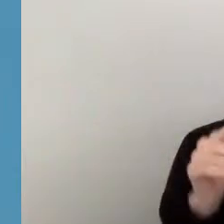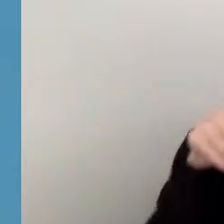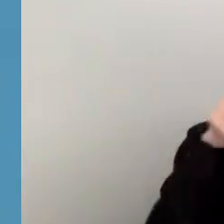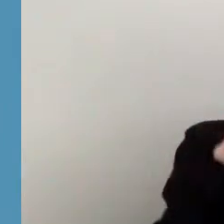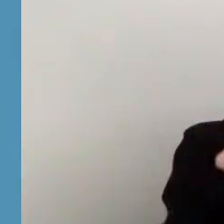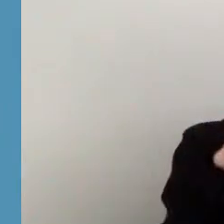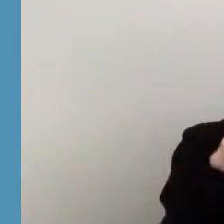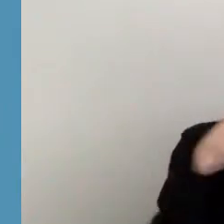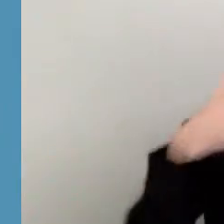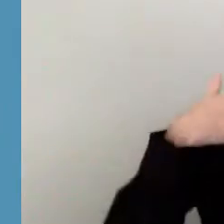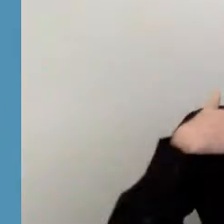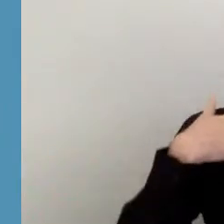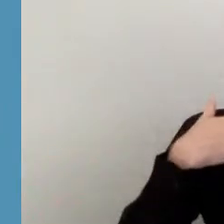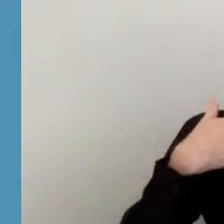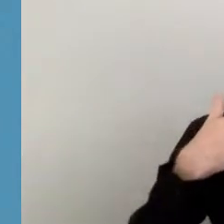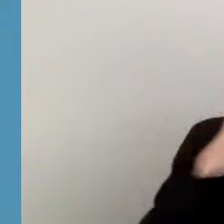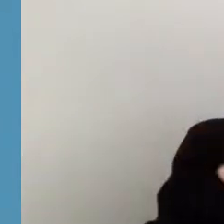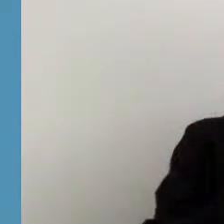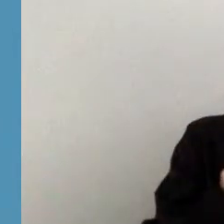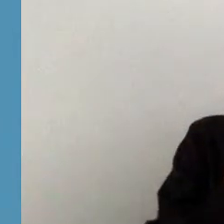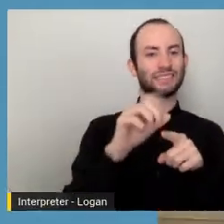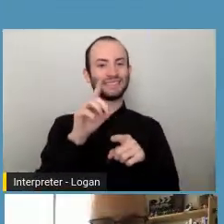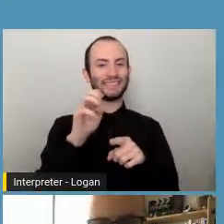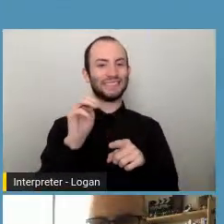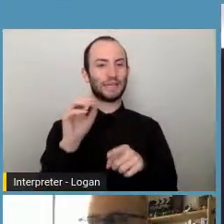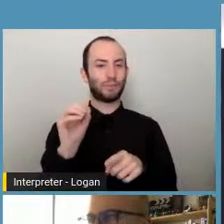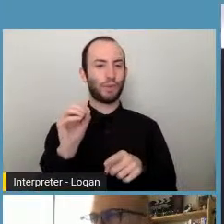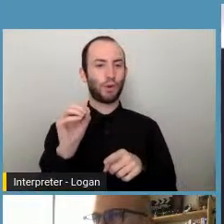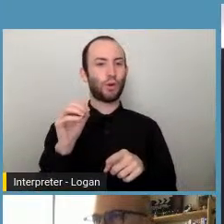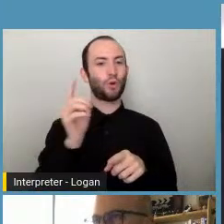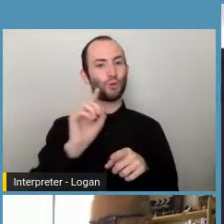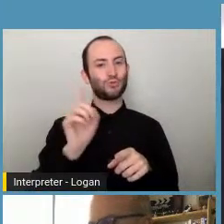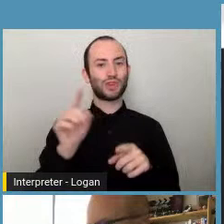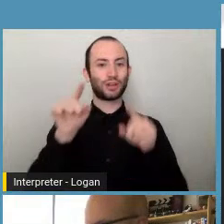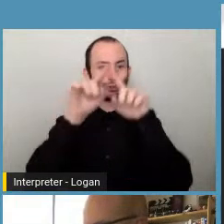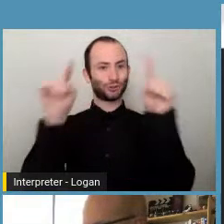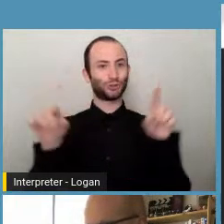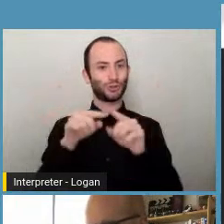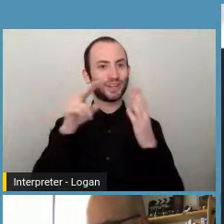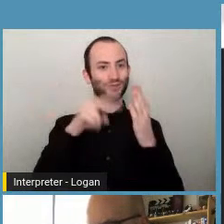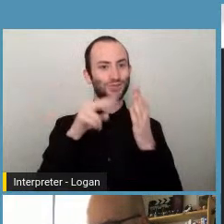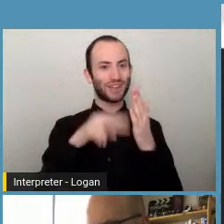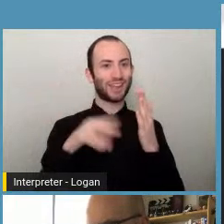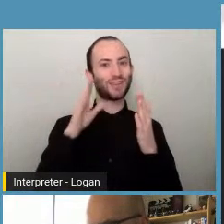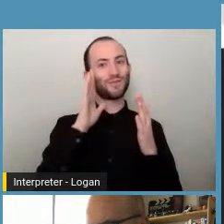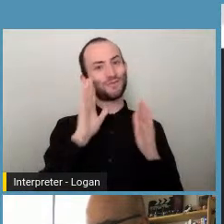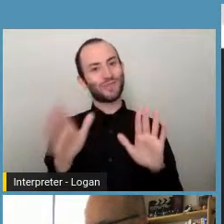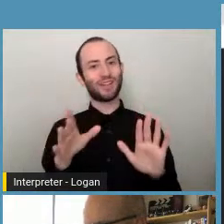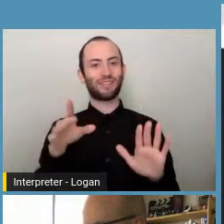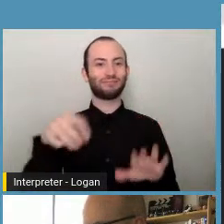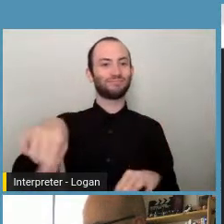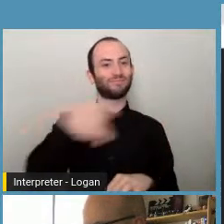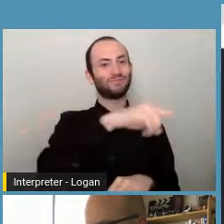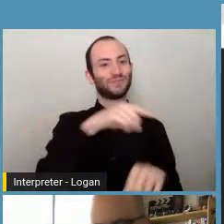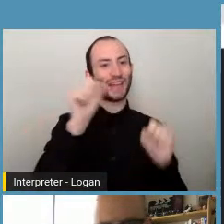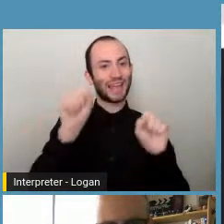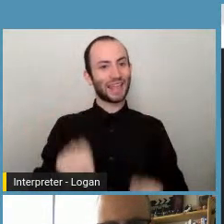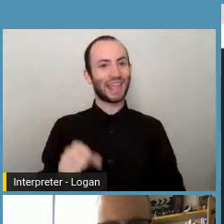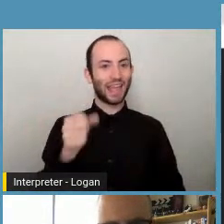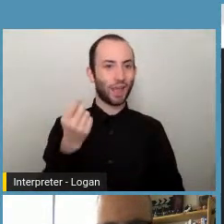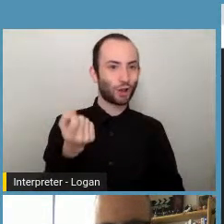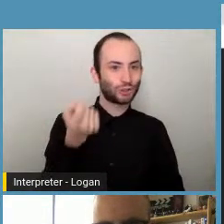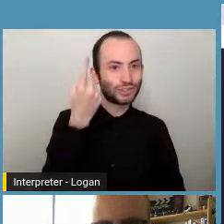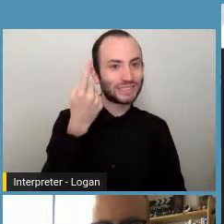like the one that I use personally on my computer, interacting with a website, just to kind of get a sense of how somebody